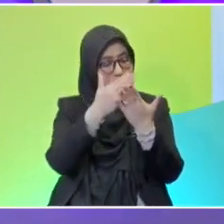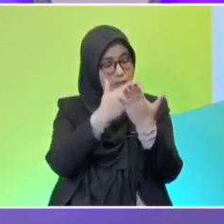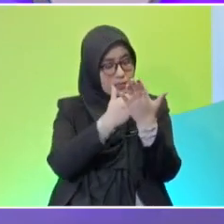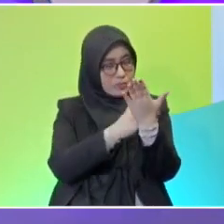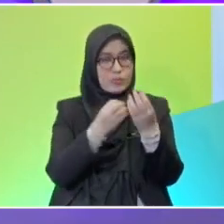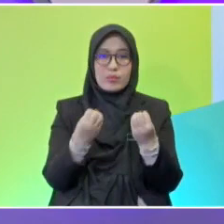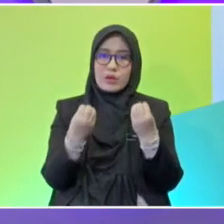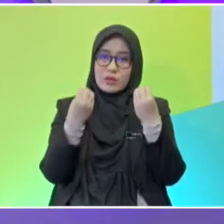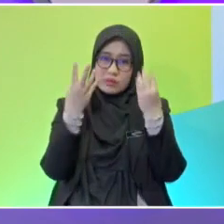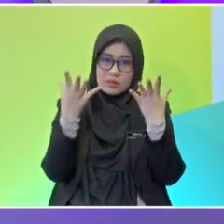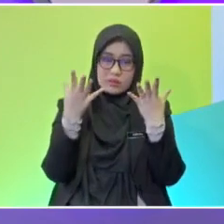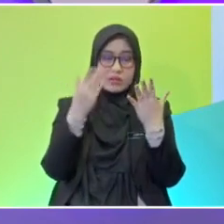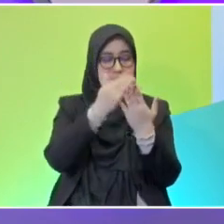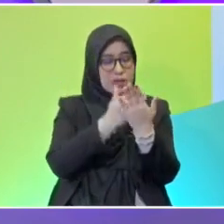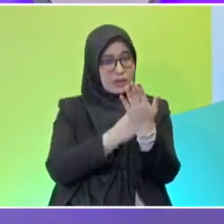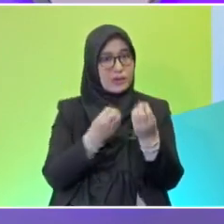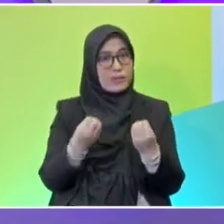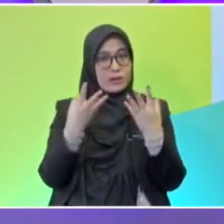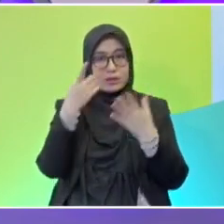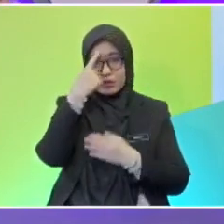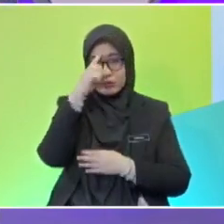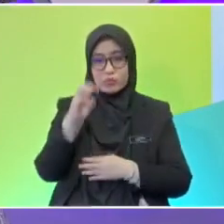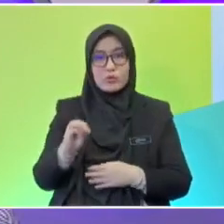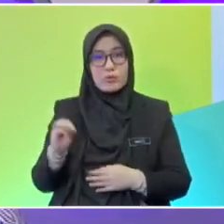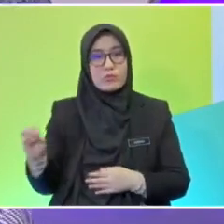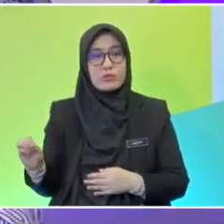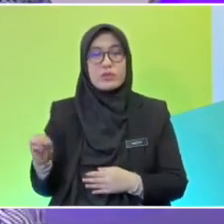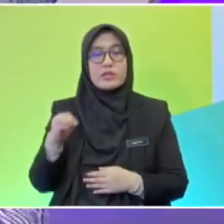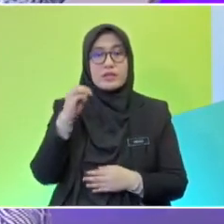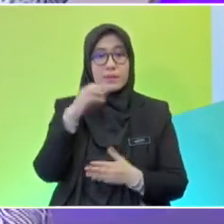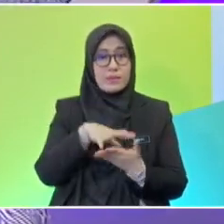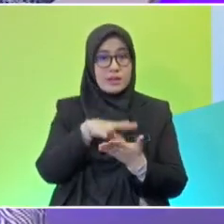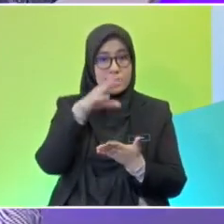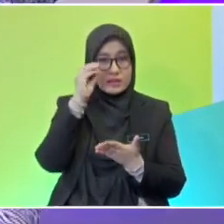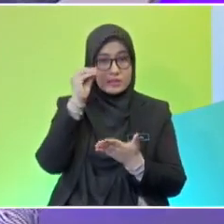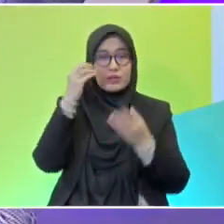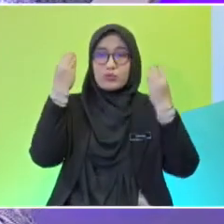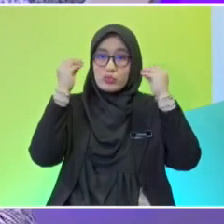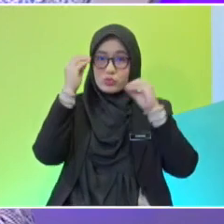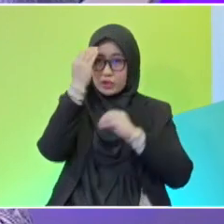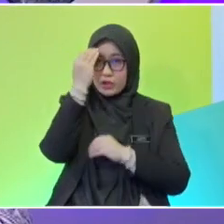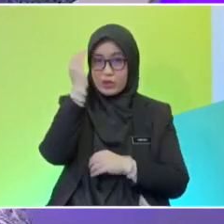language skills that we are going to cover, all the learning standards and content standards. So let me